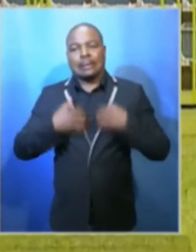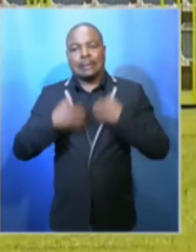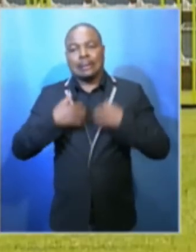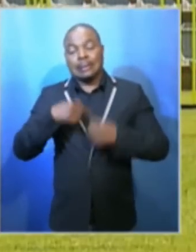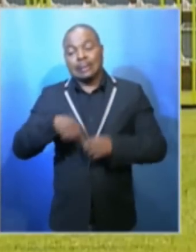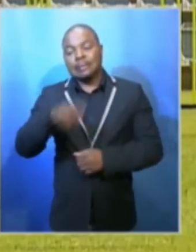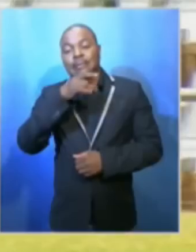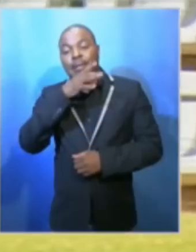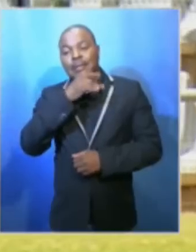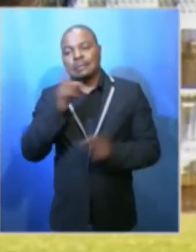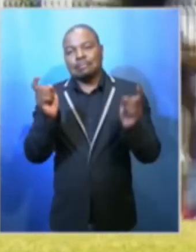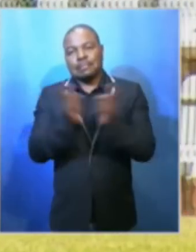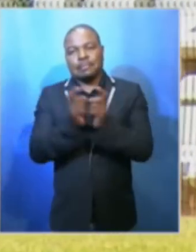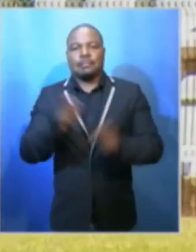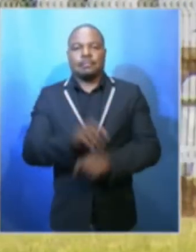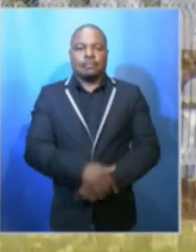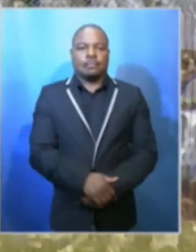Kaizer Chiefs.